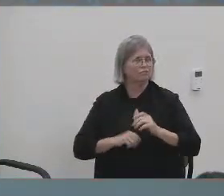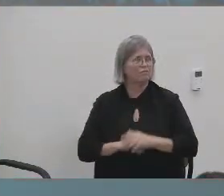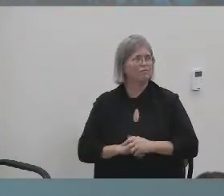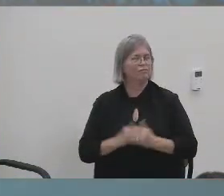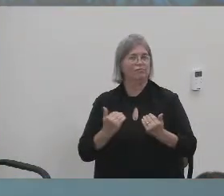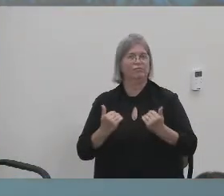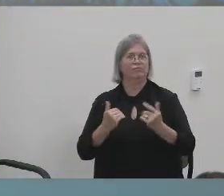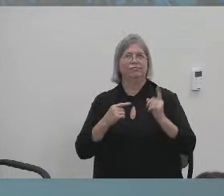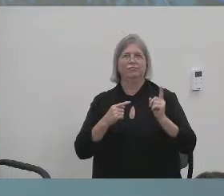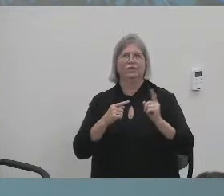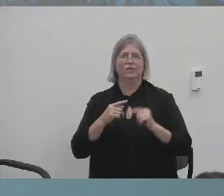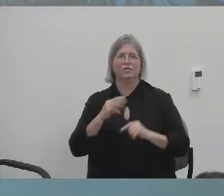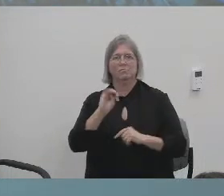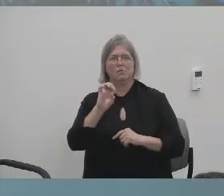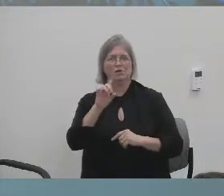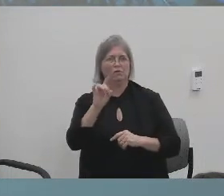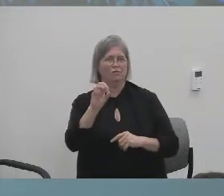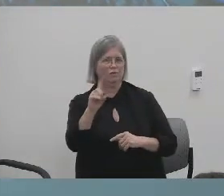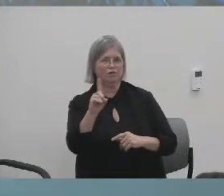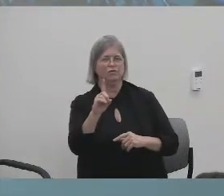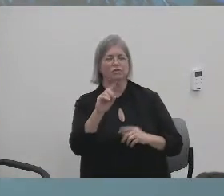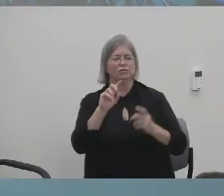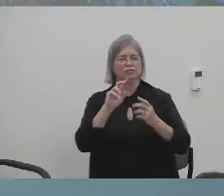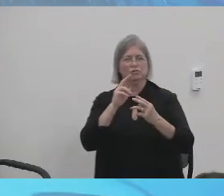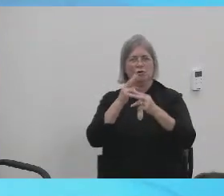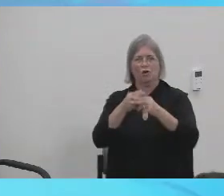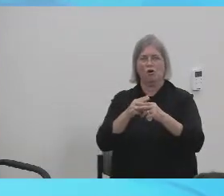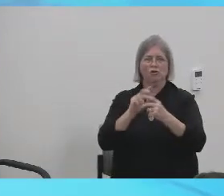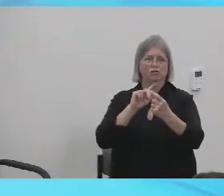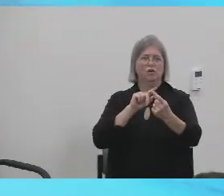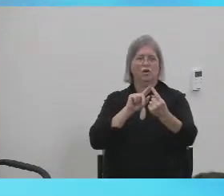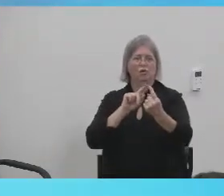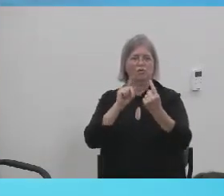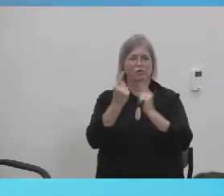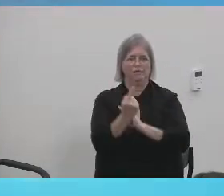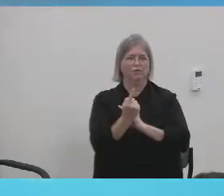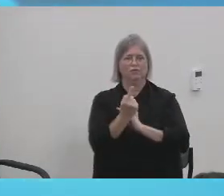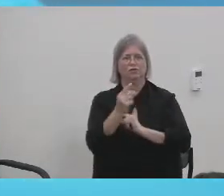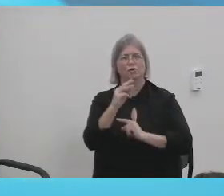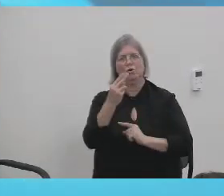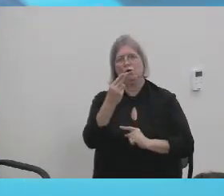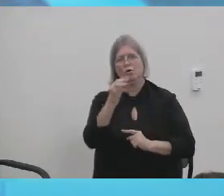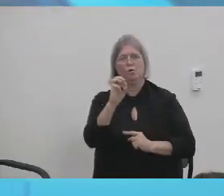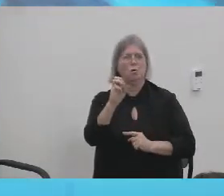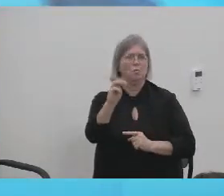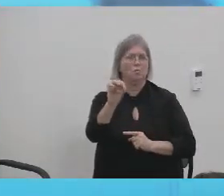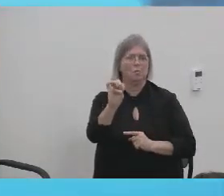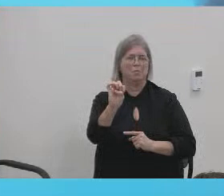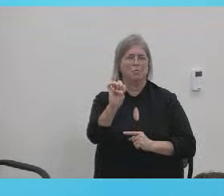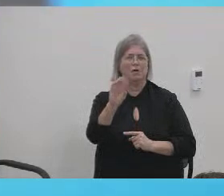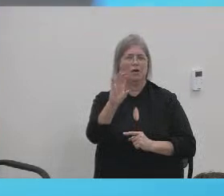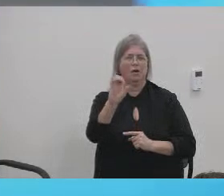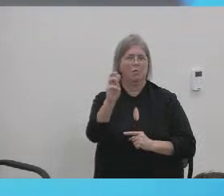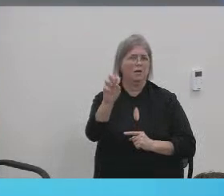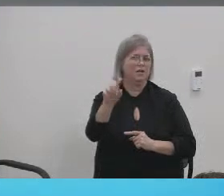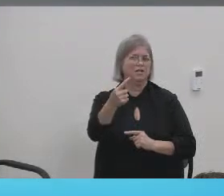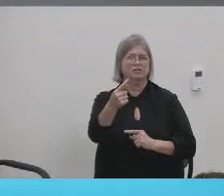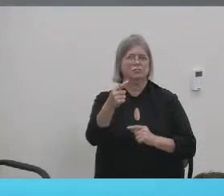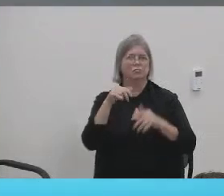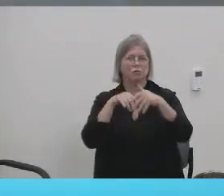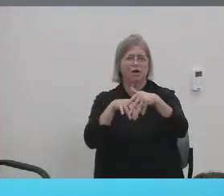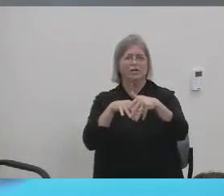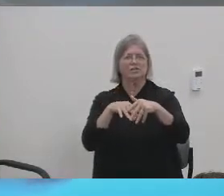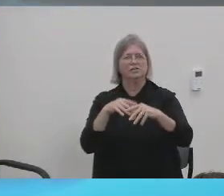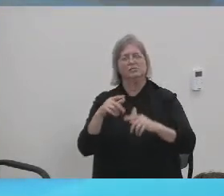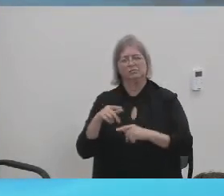So this is what Milford High School calls a reverse homecoming parade. COVID-19 put a damper on the school's traditional homecoming festivities